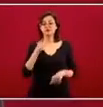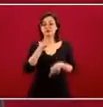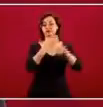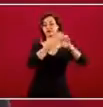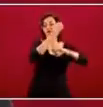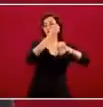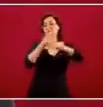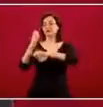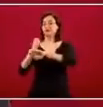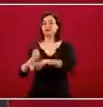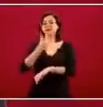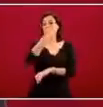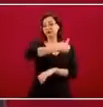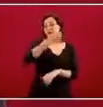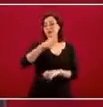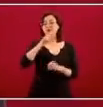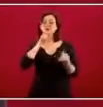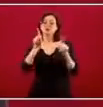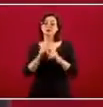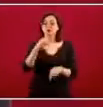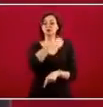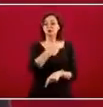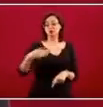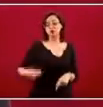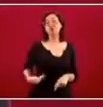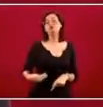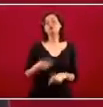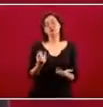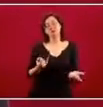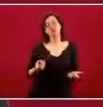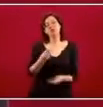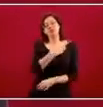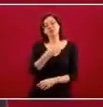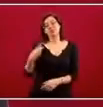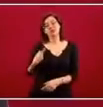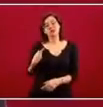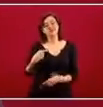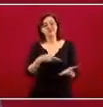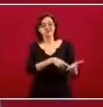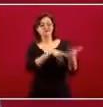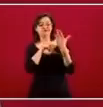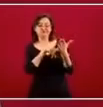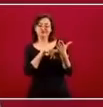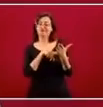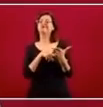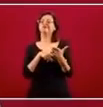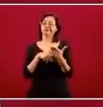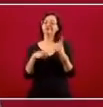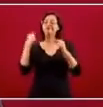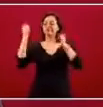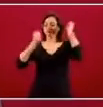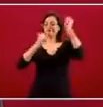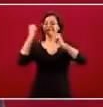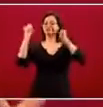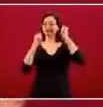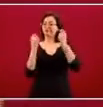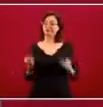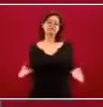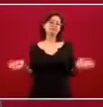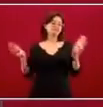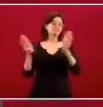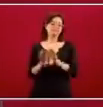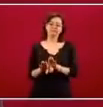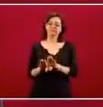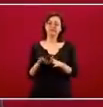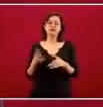course includes things as beaches. So of course we will be